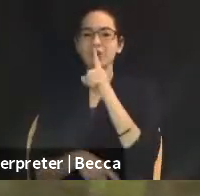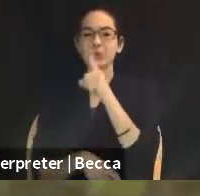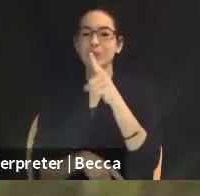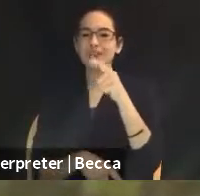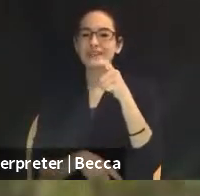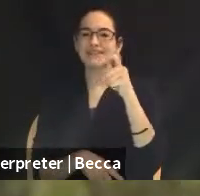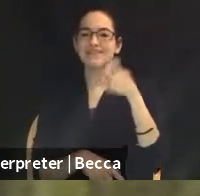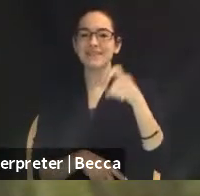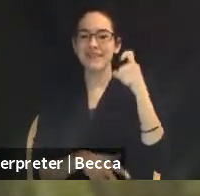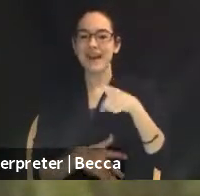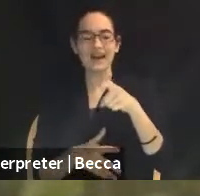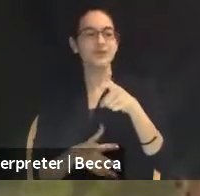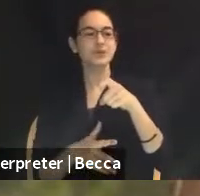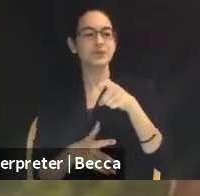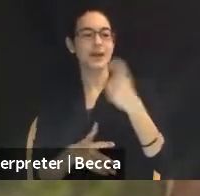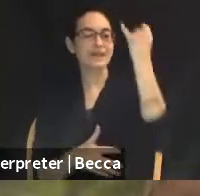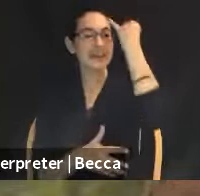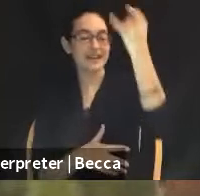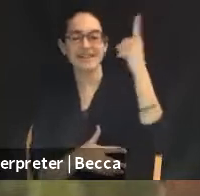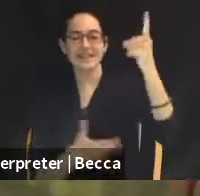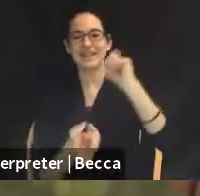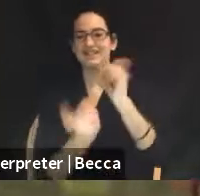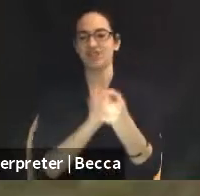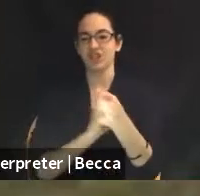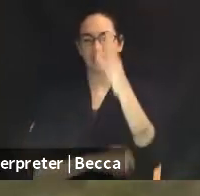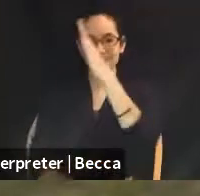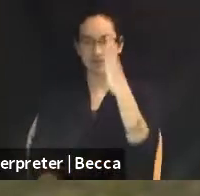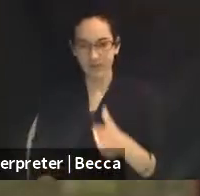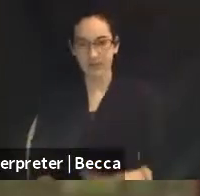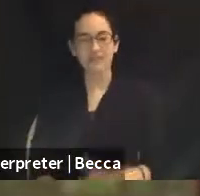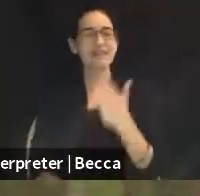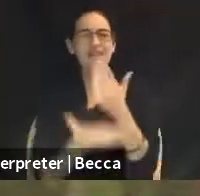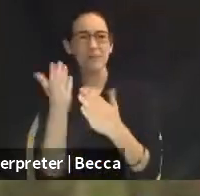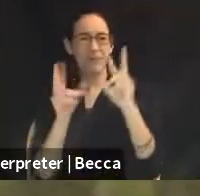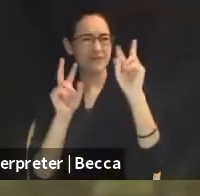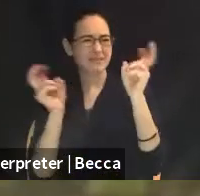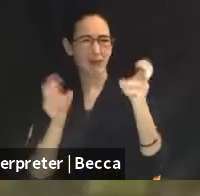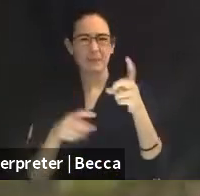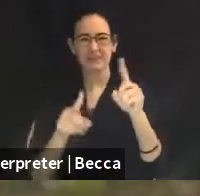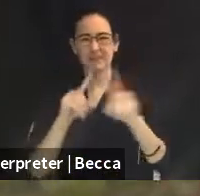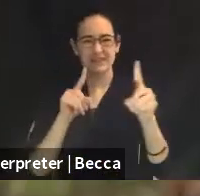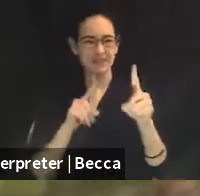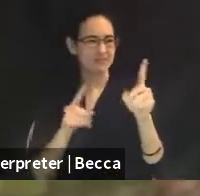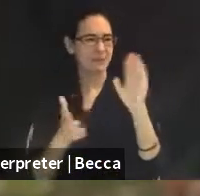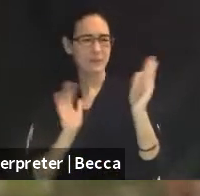idea that he doesn't change. He's the same yesterday, today, forever. Some of the topics seem different today than in that day,